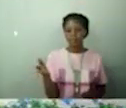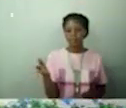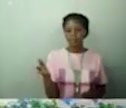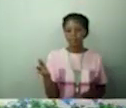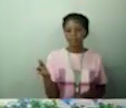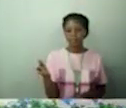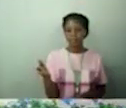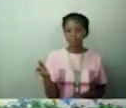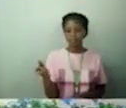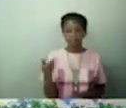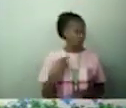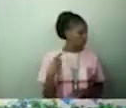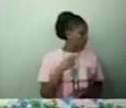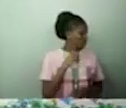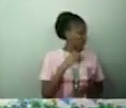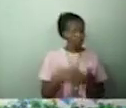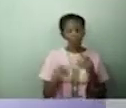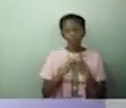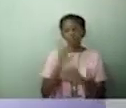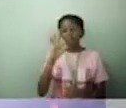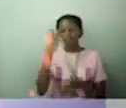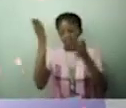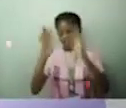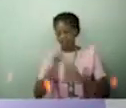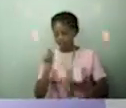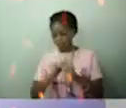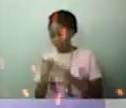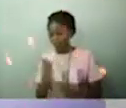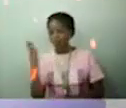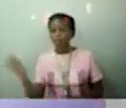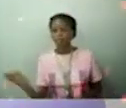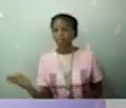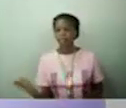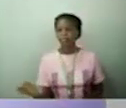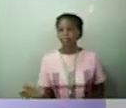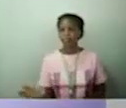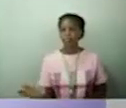being that I talk about, or this figure I talk about.